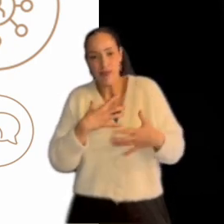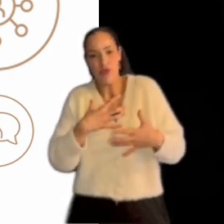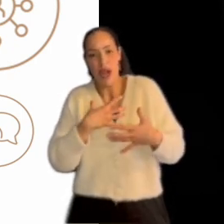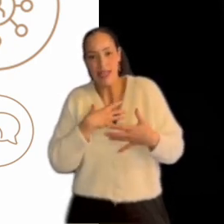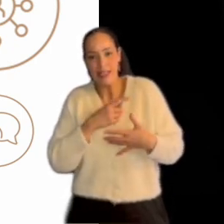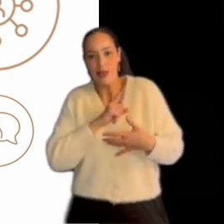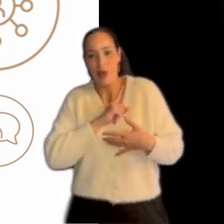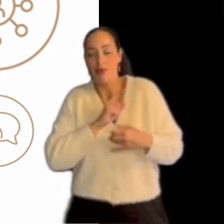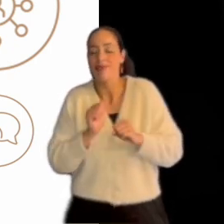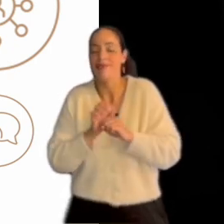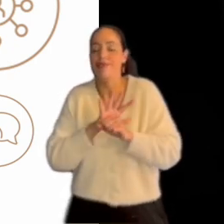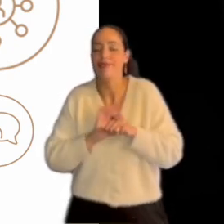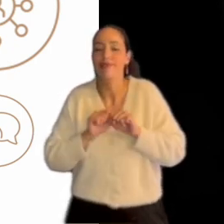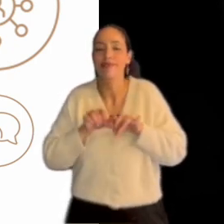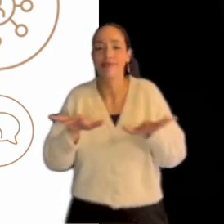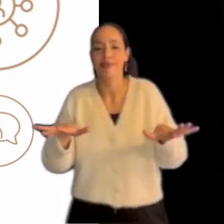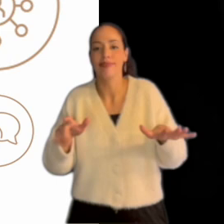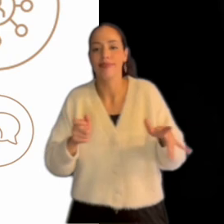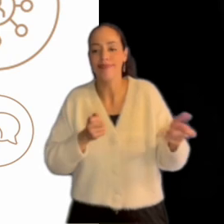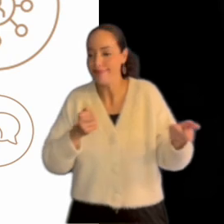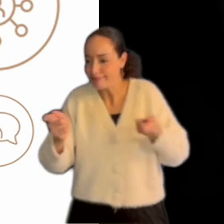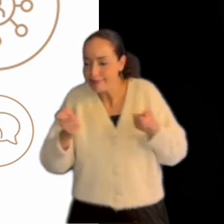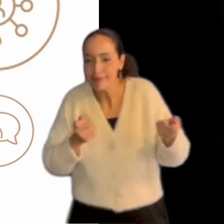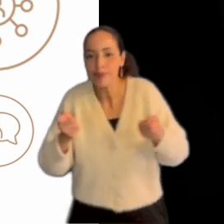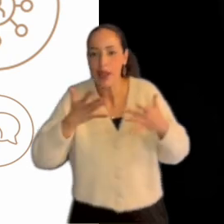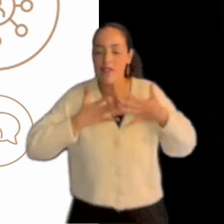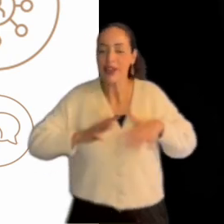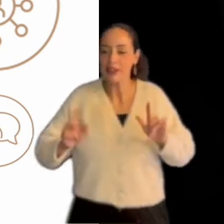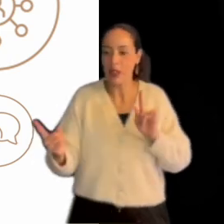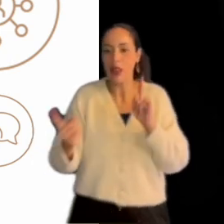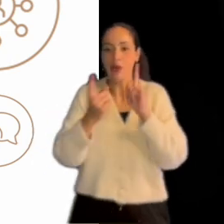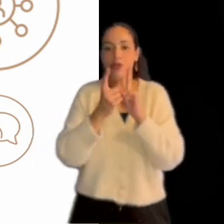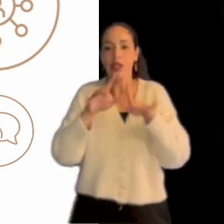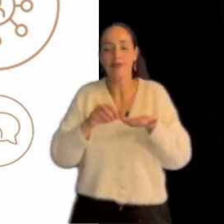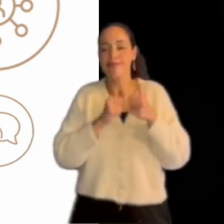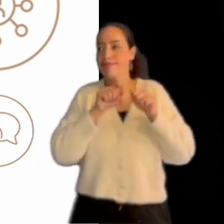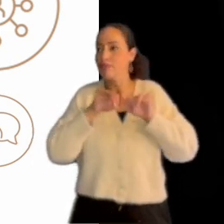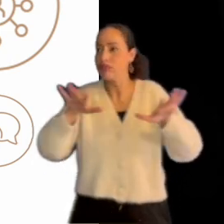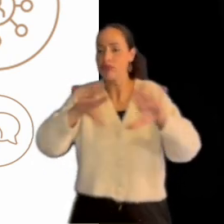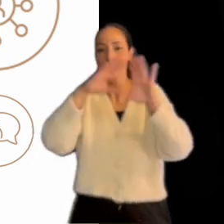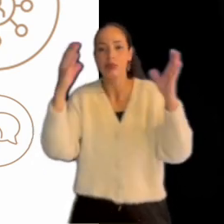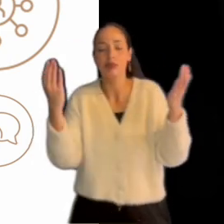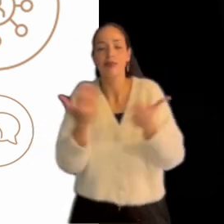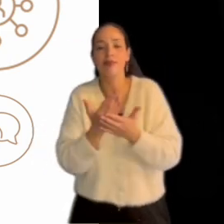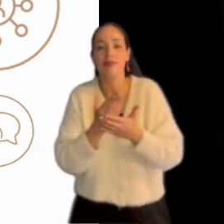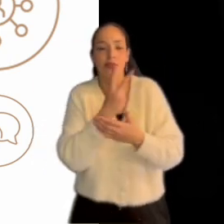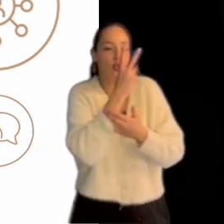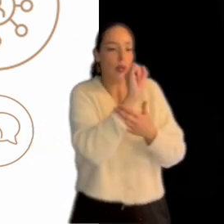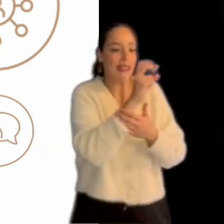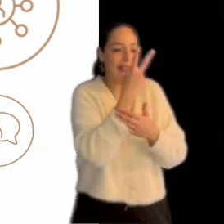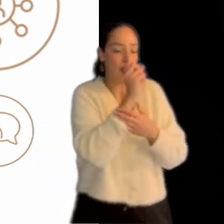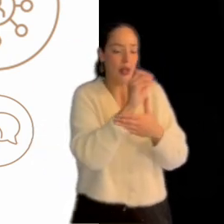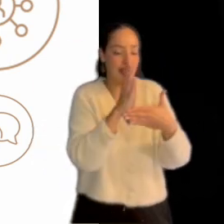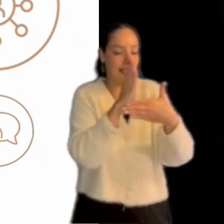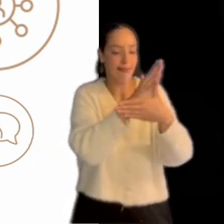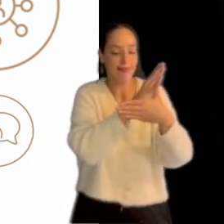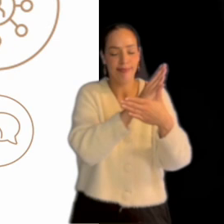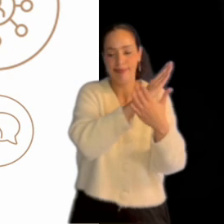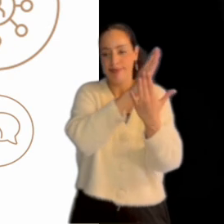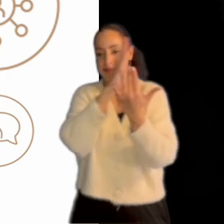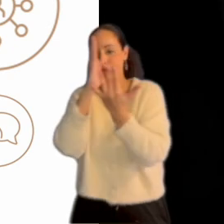2020 up to the middle of 2022. This was a period for many which was characterised by loneliness and